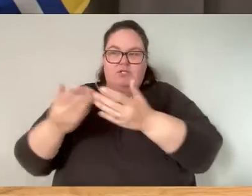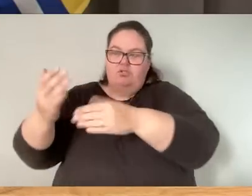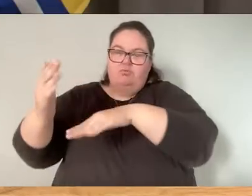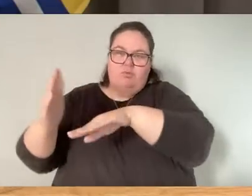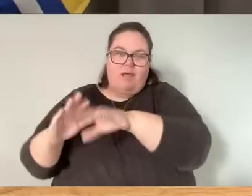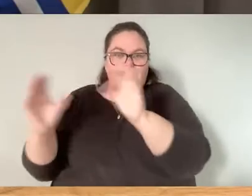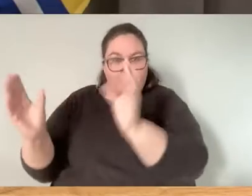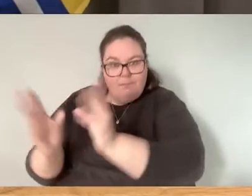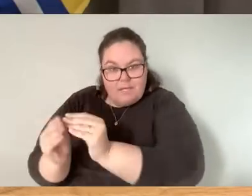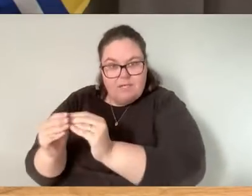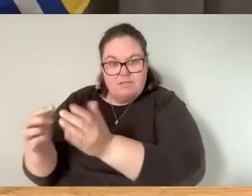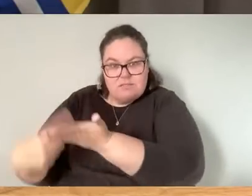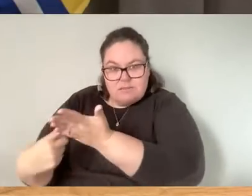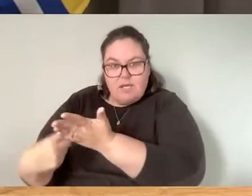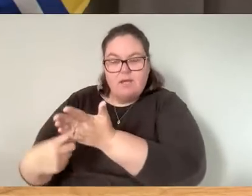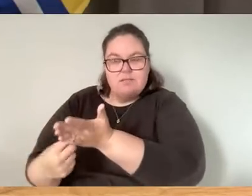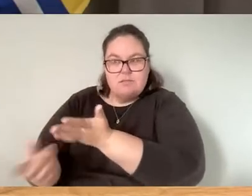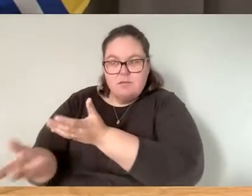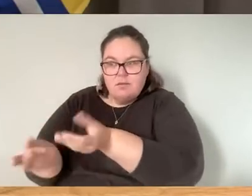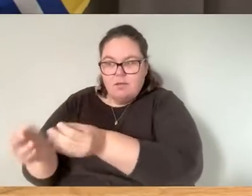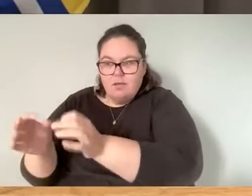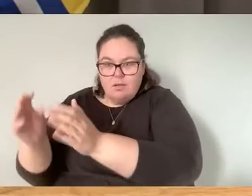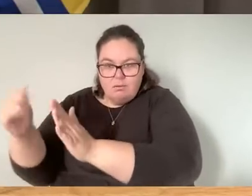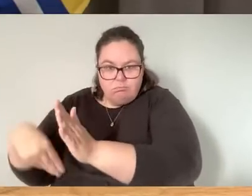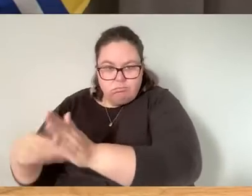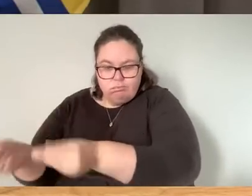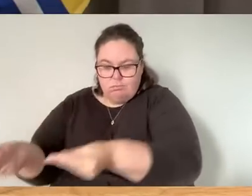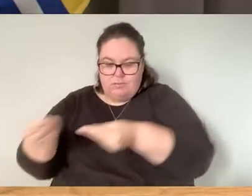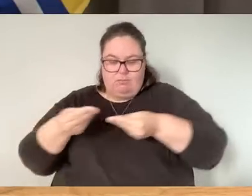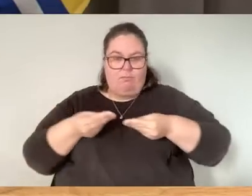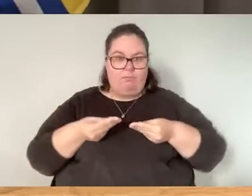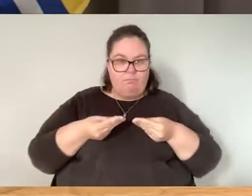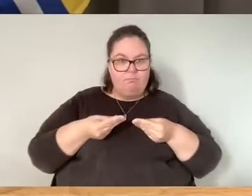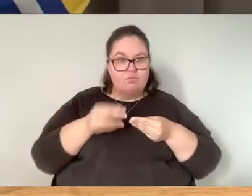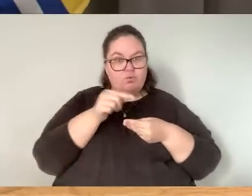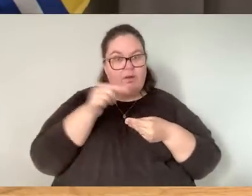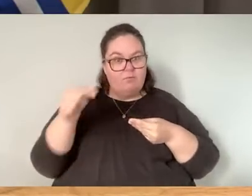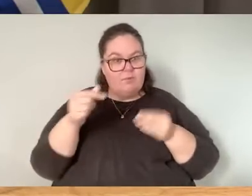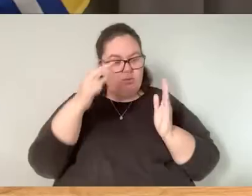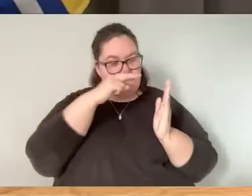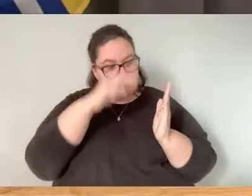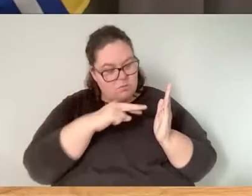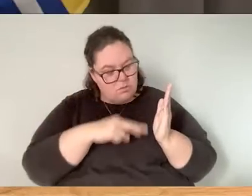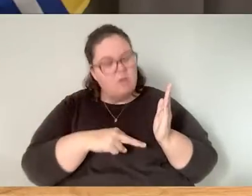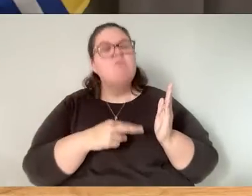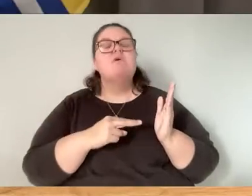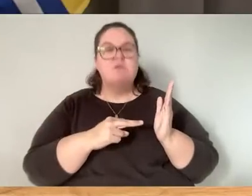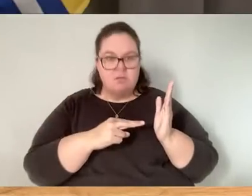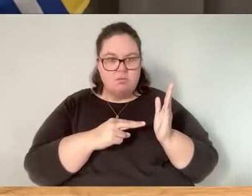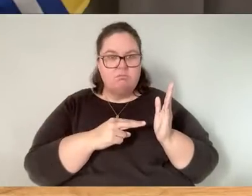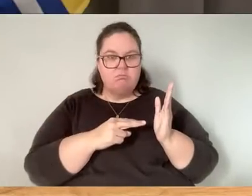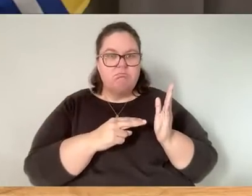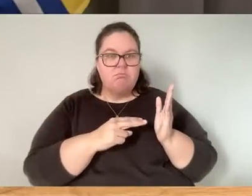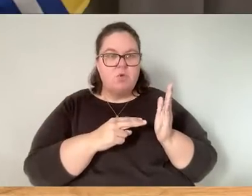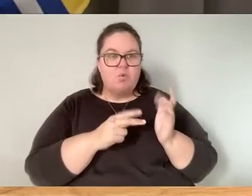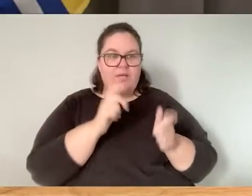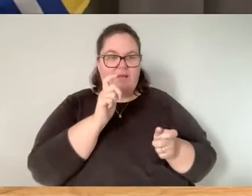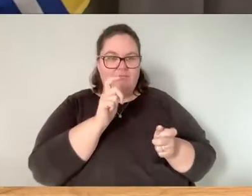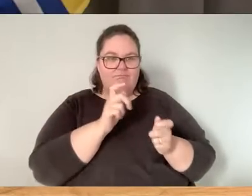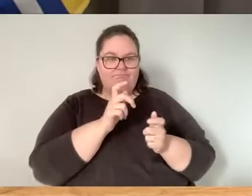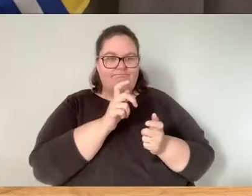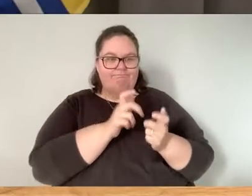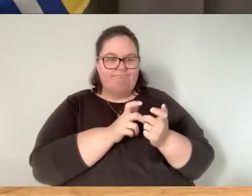formulate recommendations, we'll analyze those recommendations, and then to be able to transform them